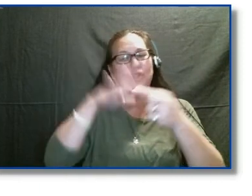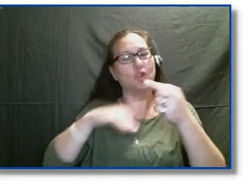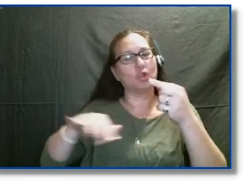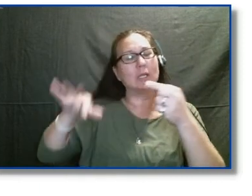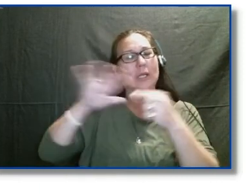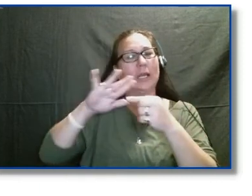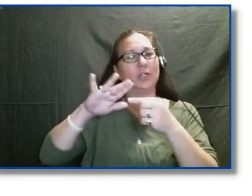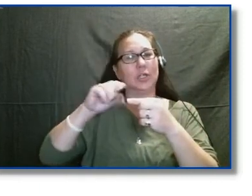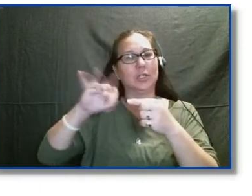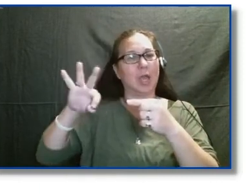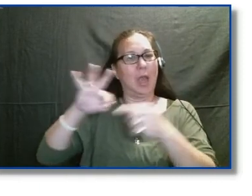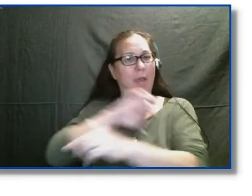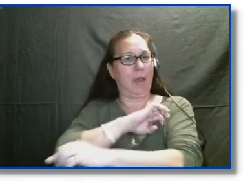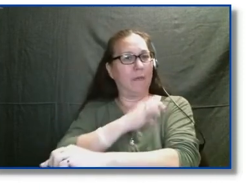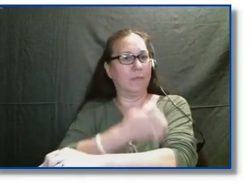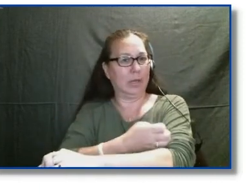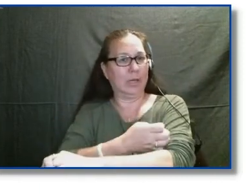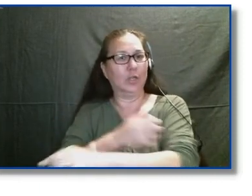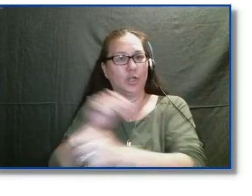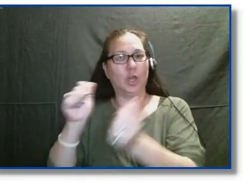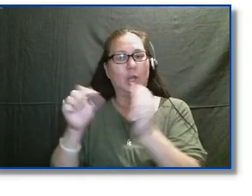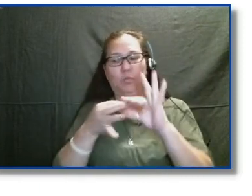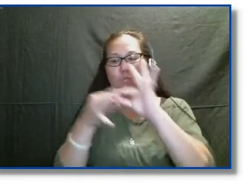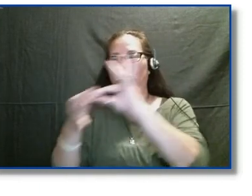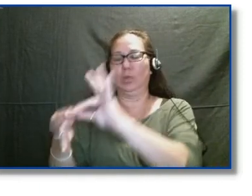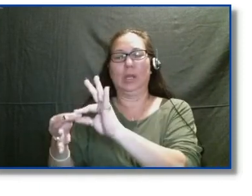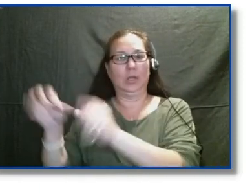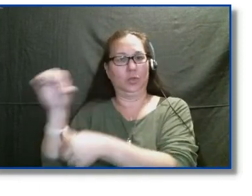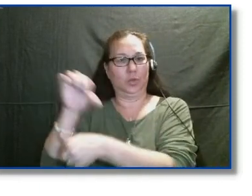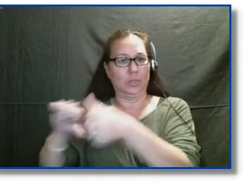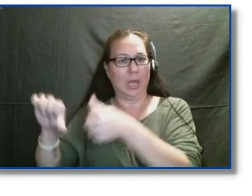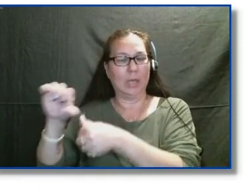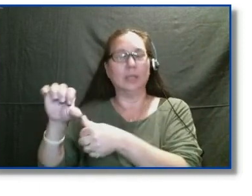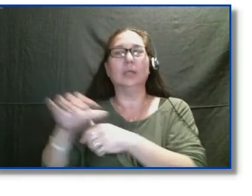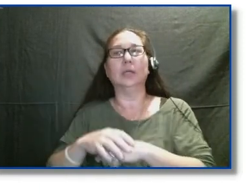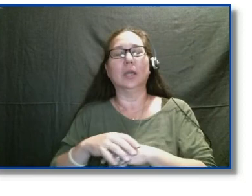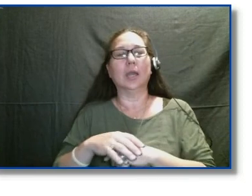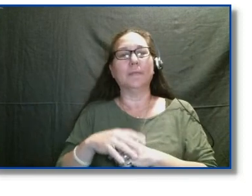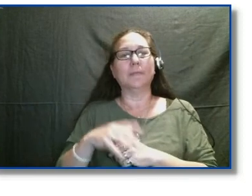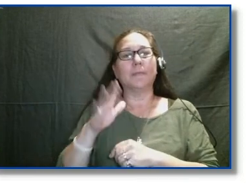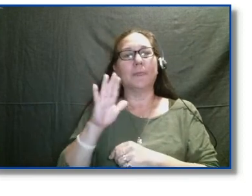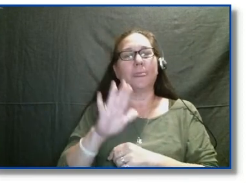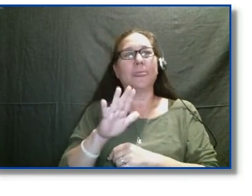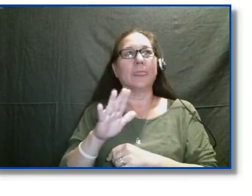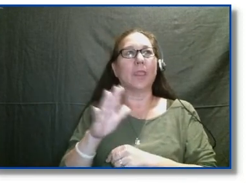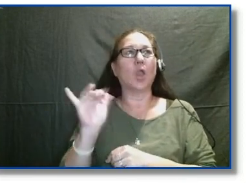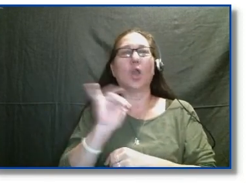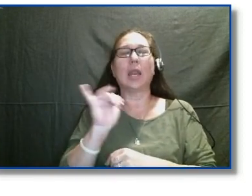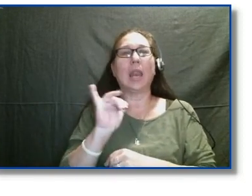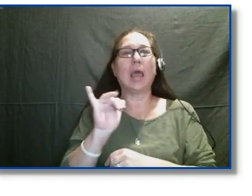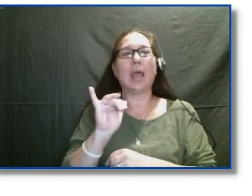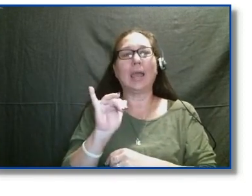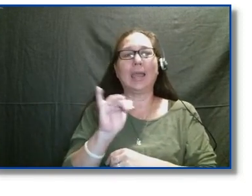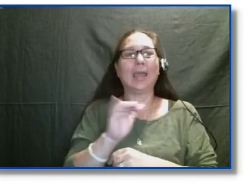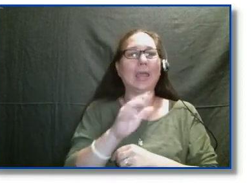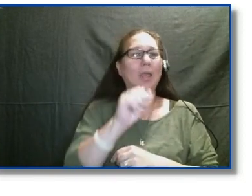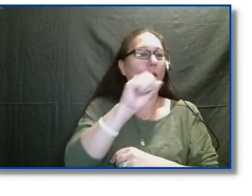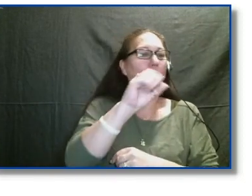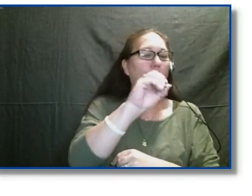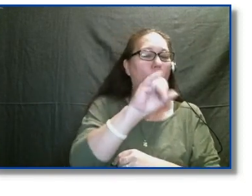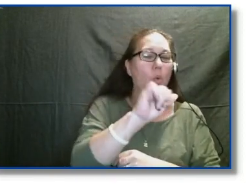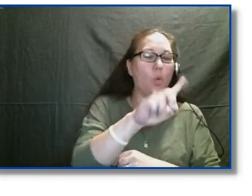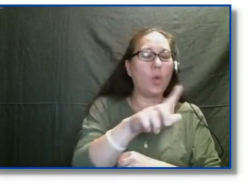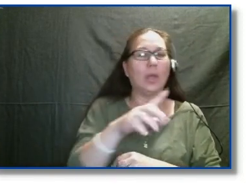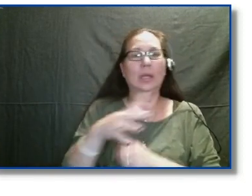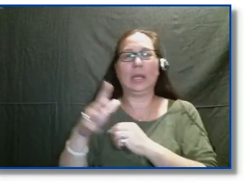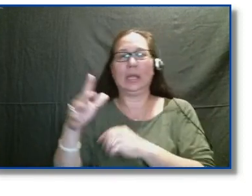conversions, I used social energies that today are mined in a way. They are mined like oil and gas by corporations and governments.